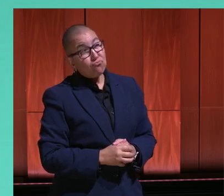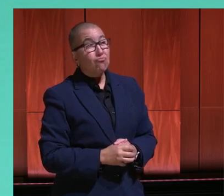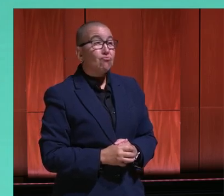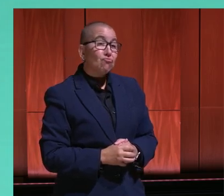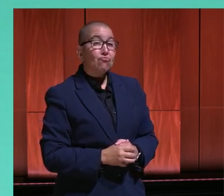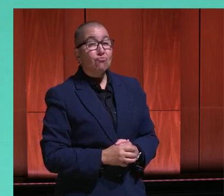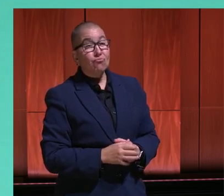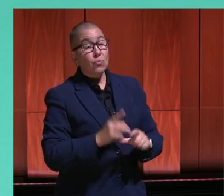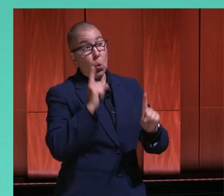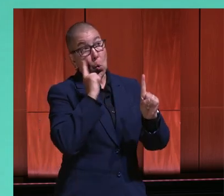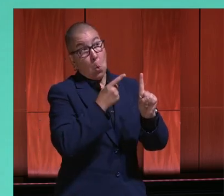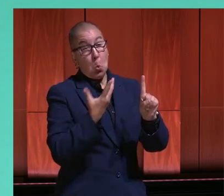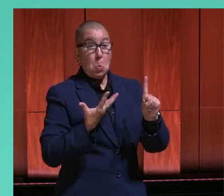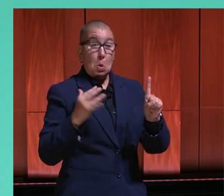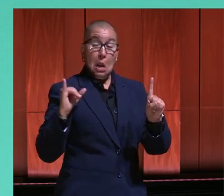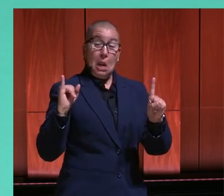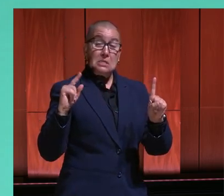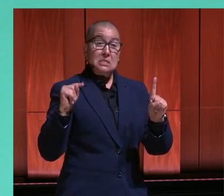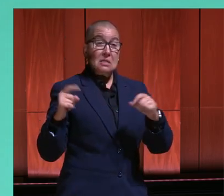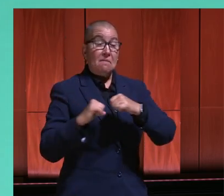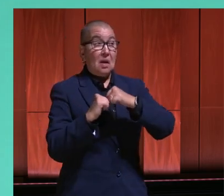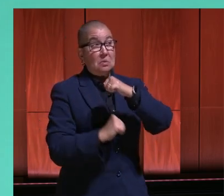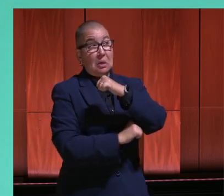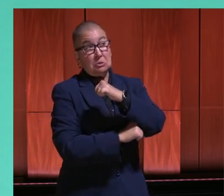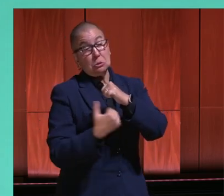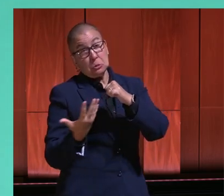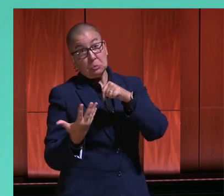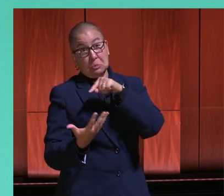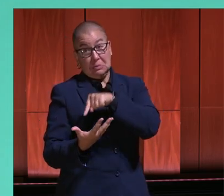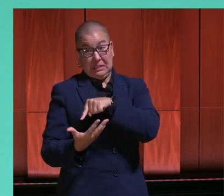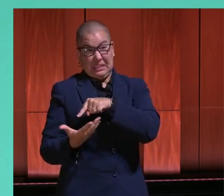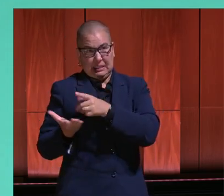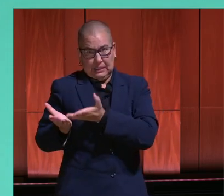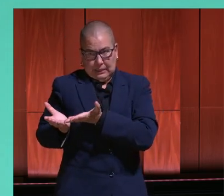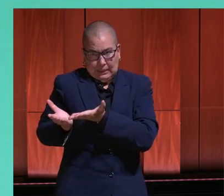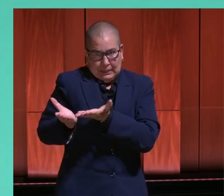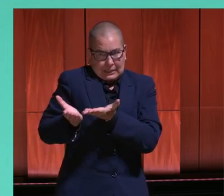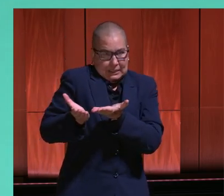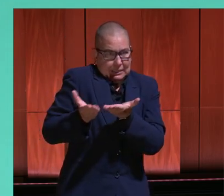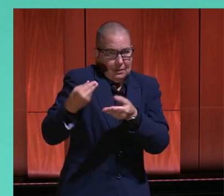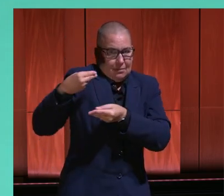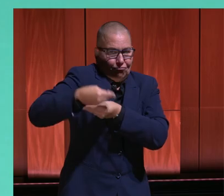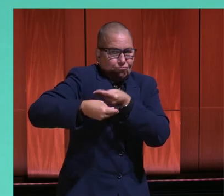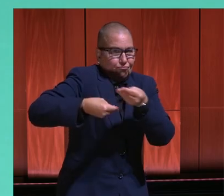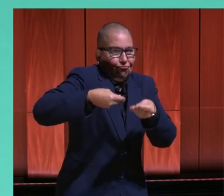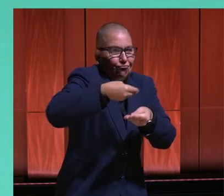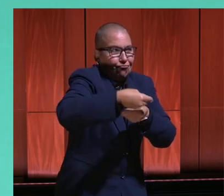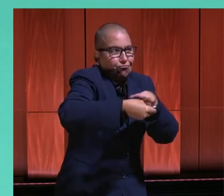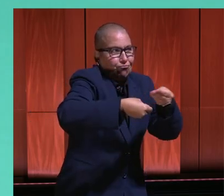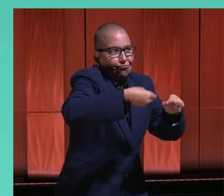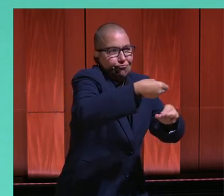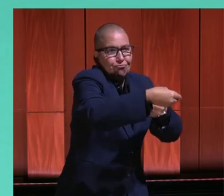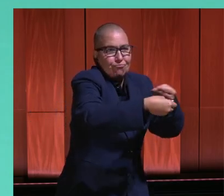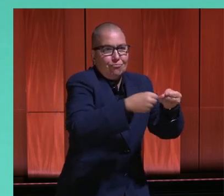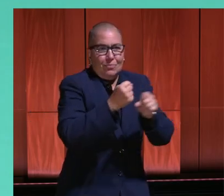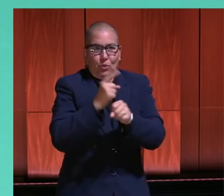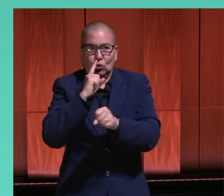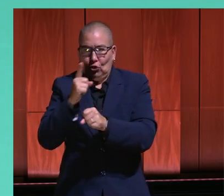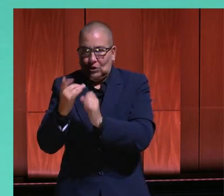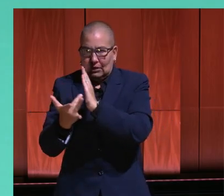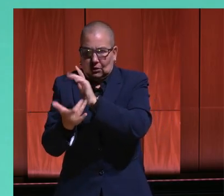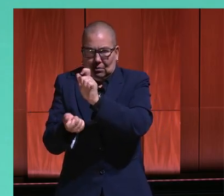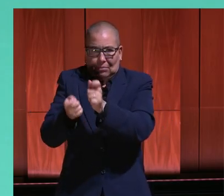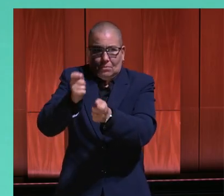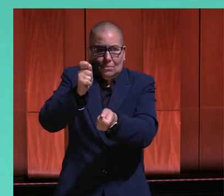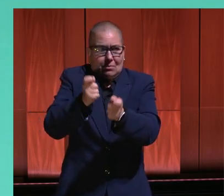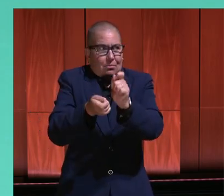torch. We see a lot of the different things, in technology. It's cutting edge. things announced